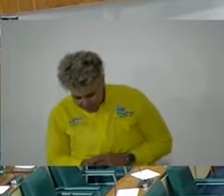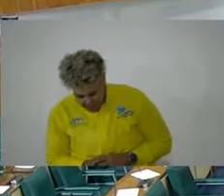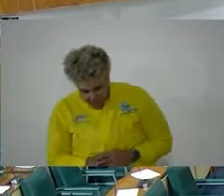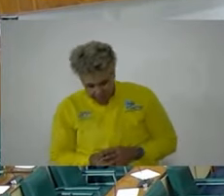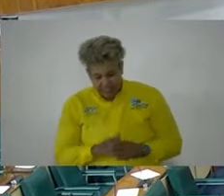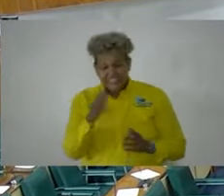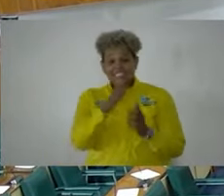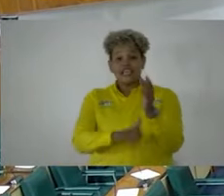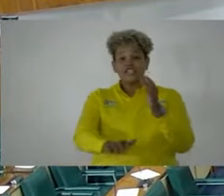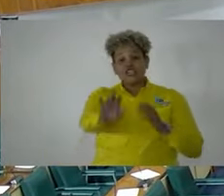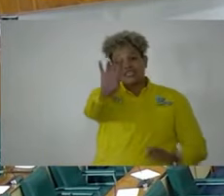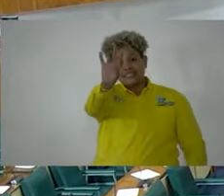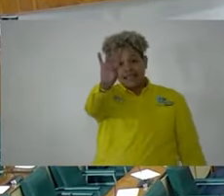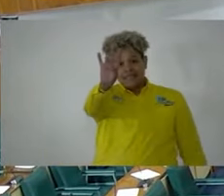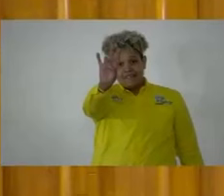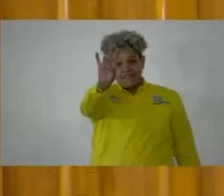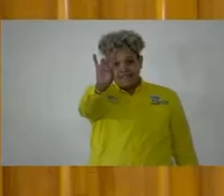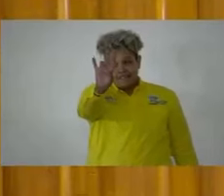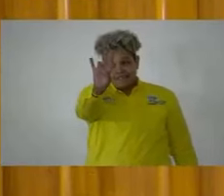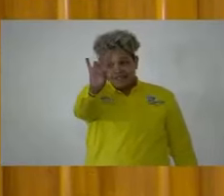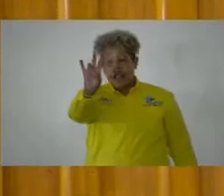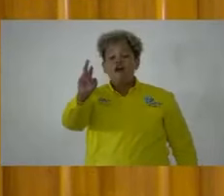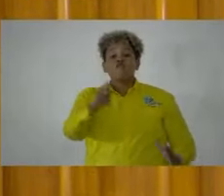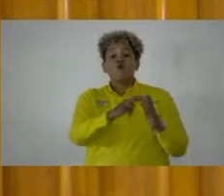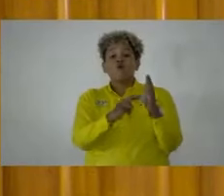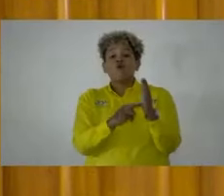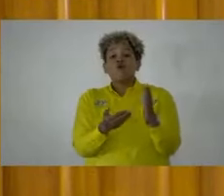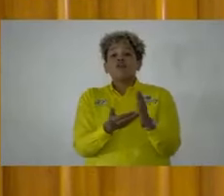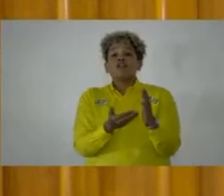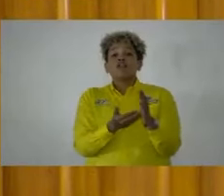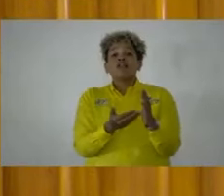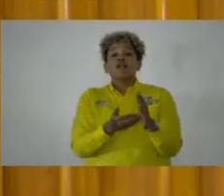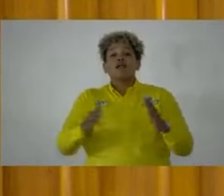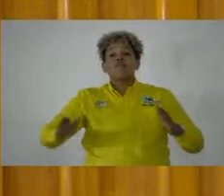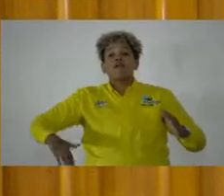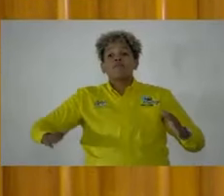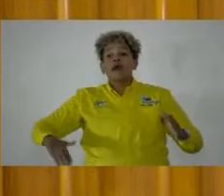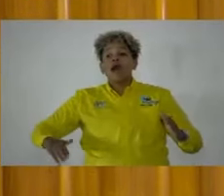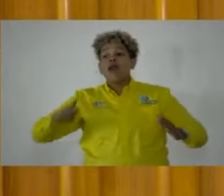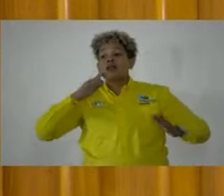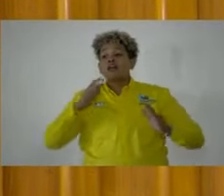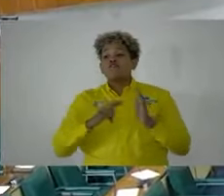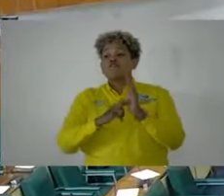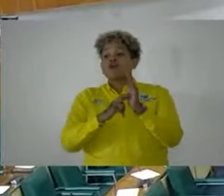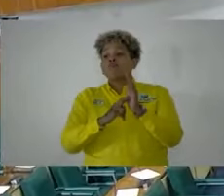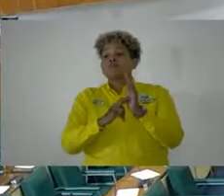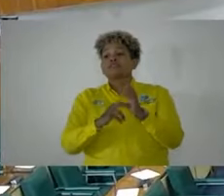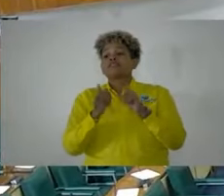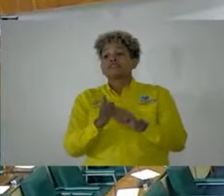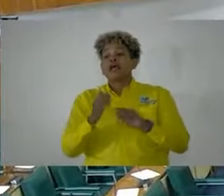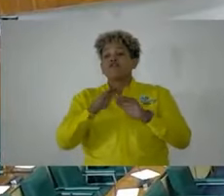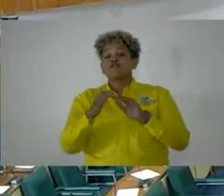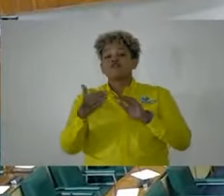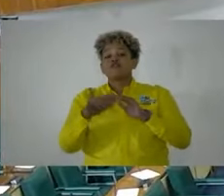Section 7 of the Standing Orders of the House of Representatives of